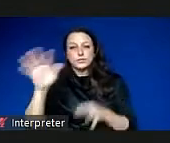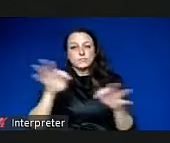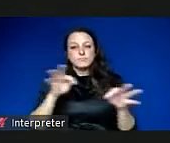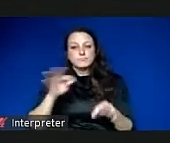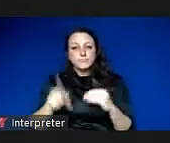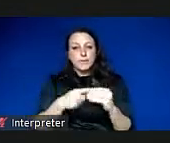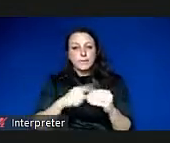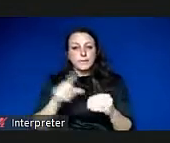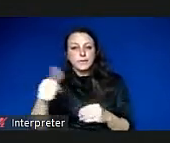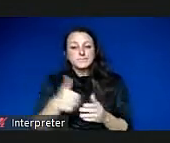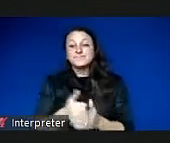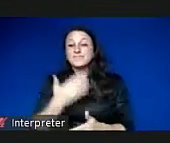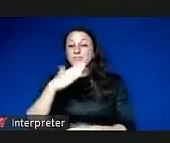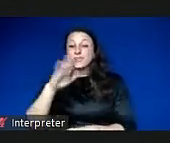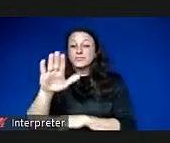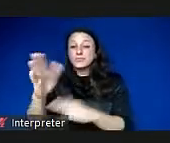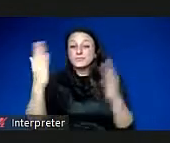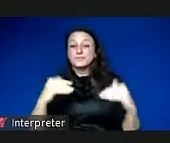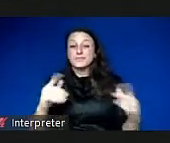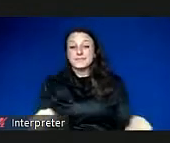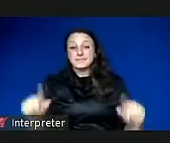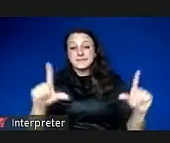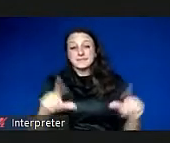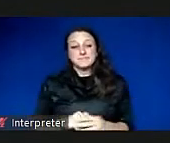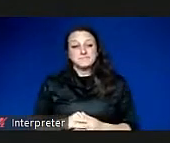Good afternoon, everyone. Next slide, please.